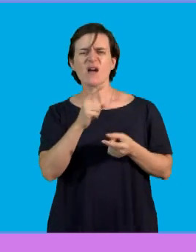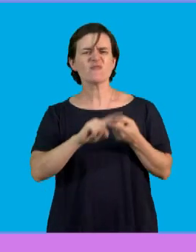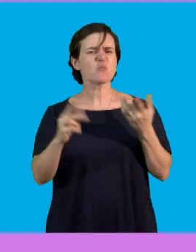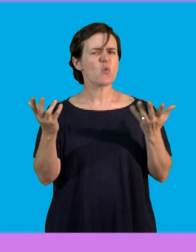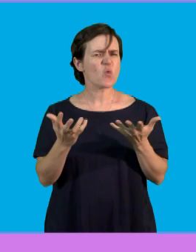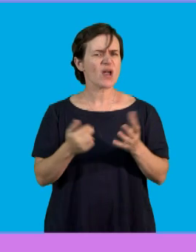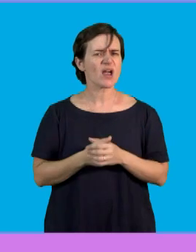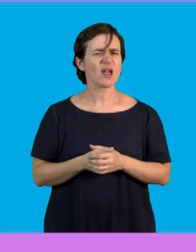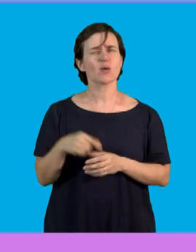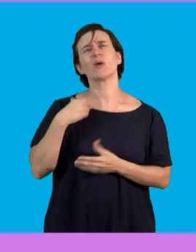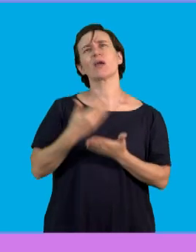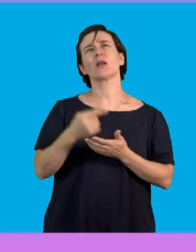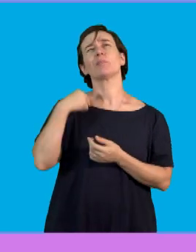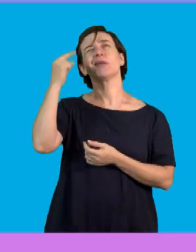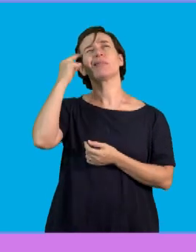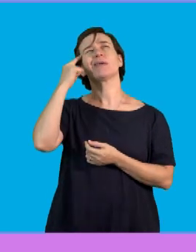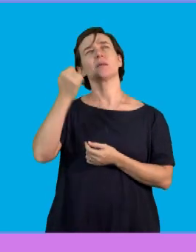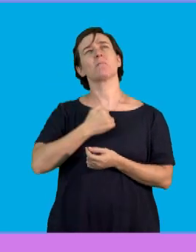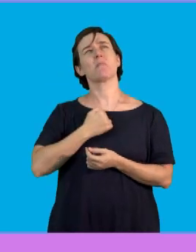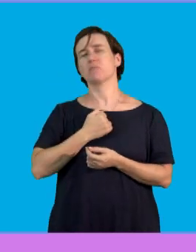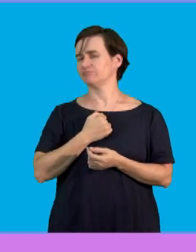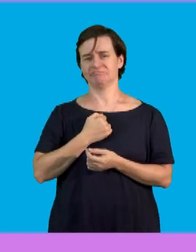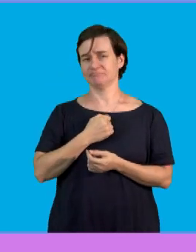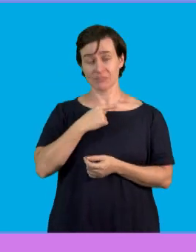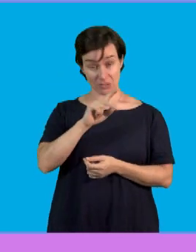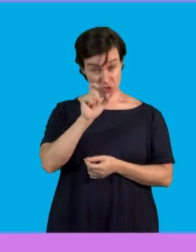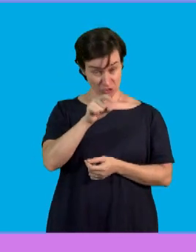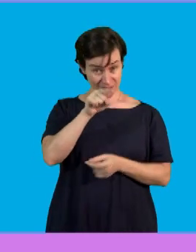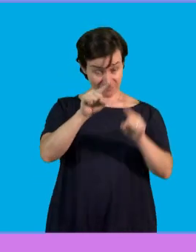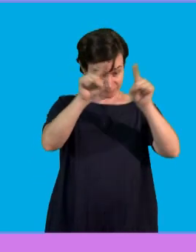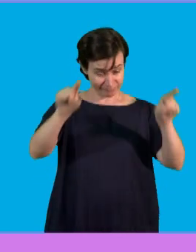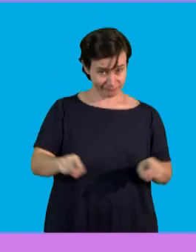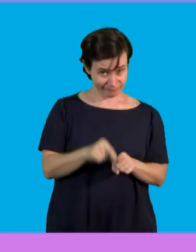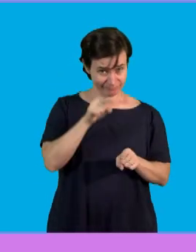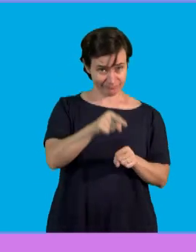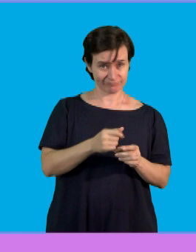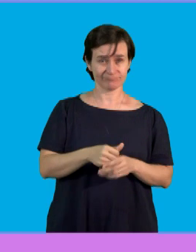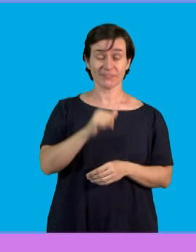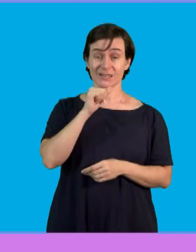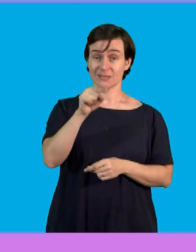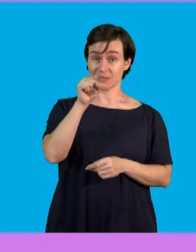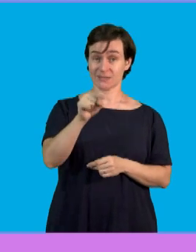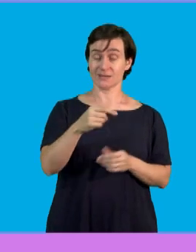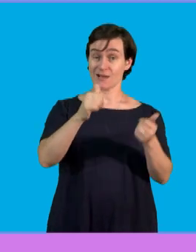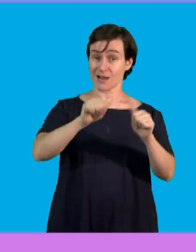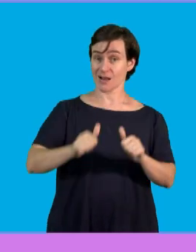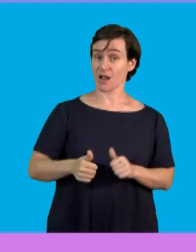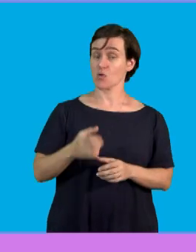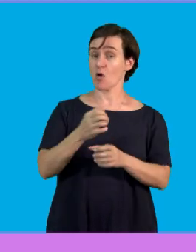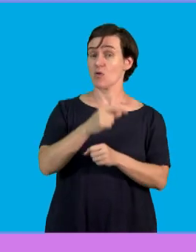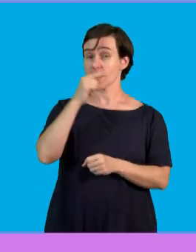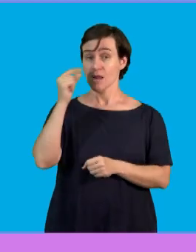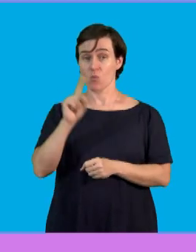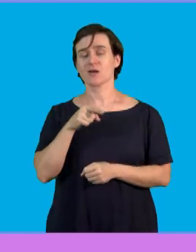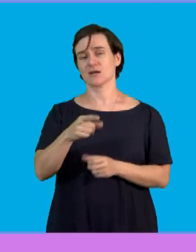just formulate them in your mind. You go to the statement and check where it says the account holder and the account